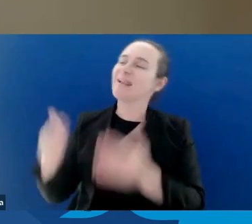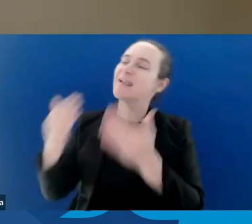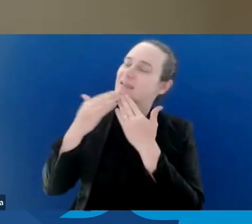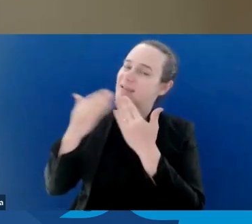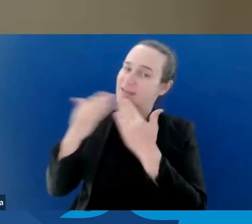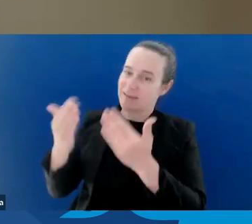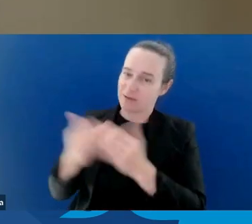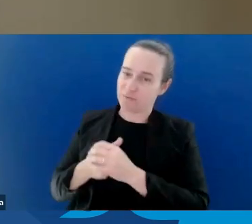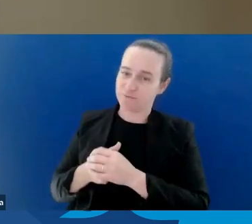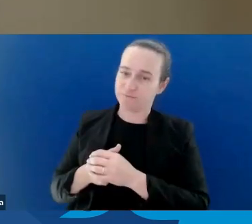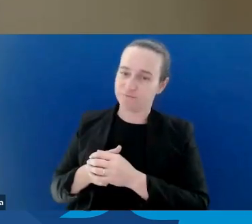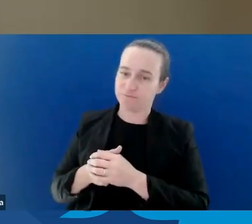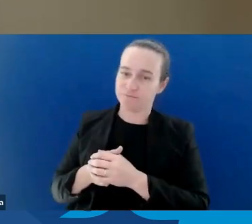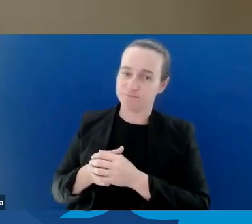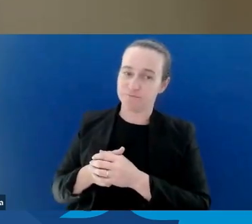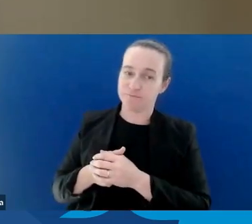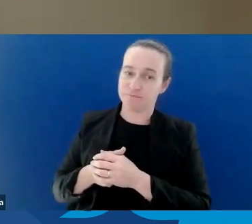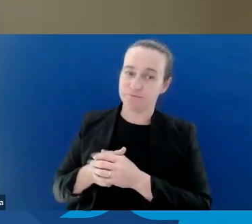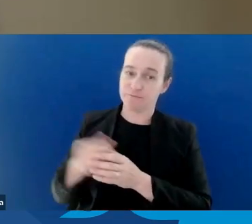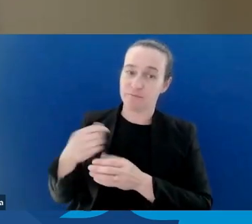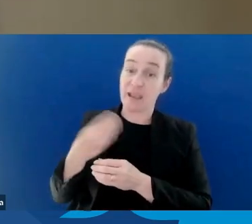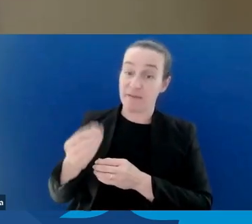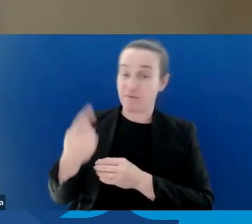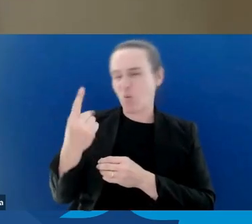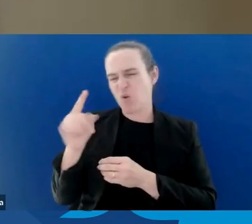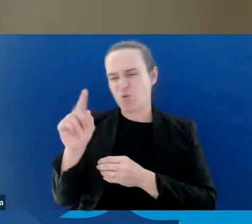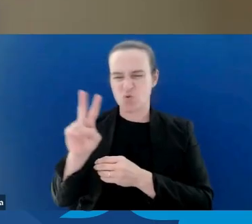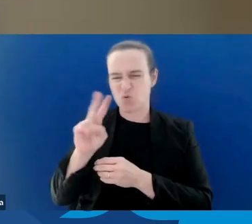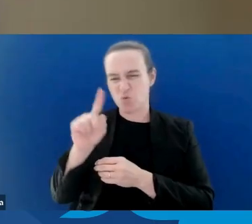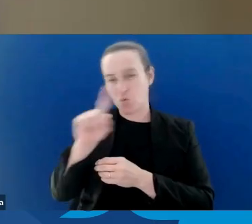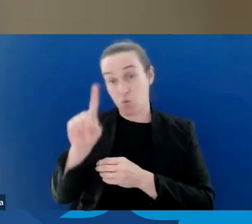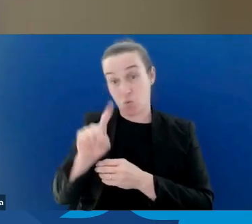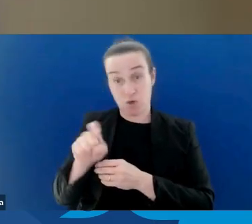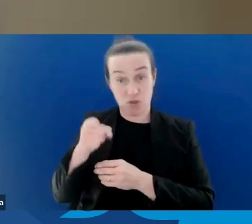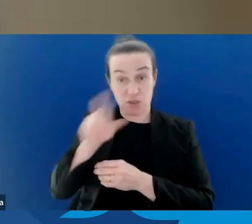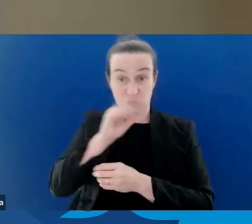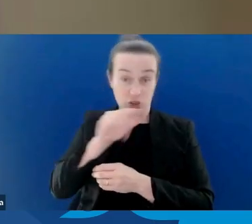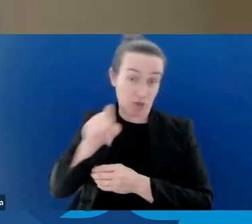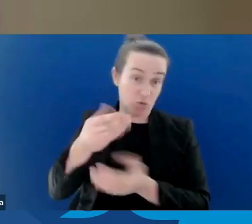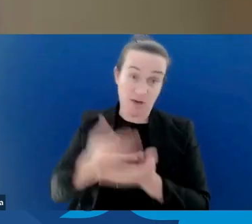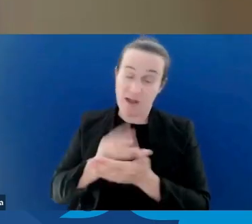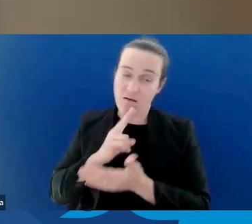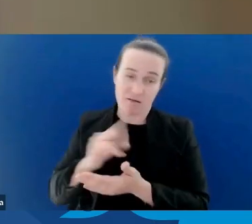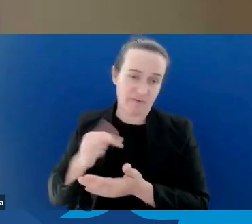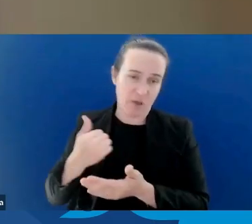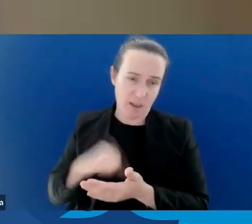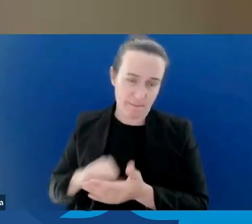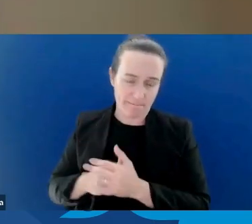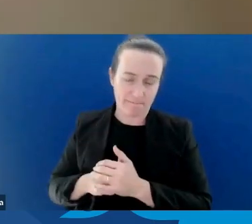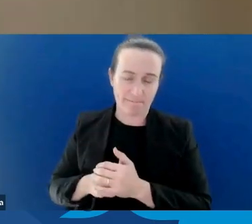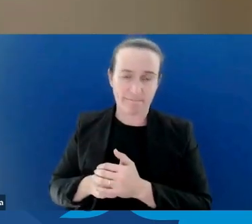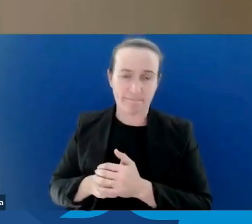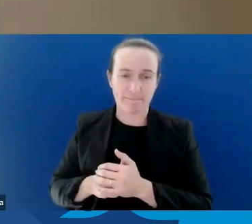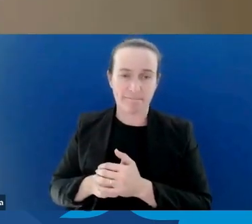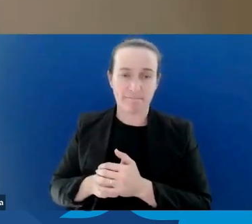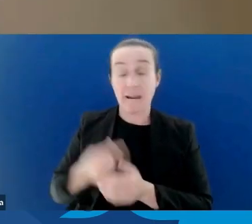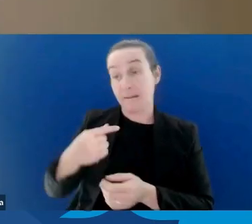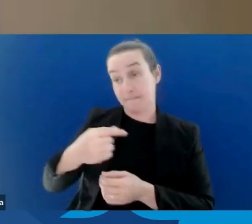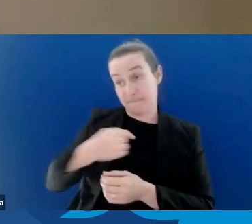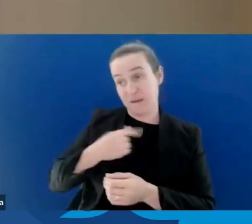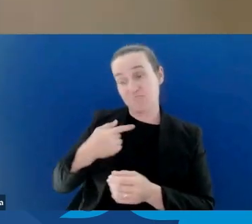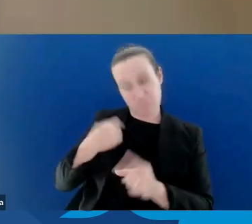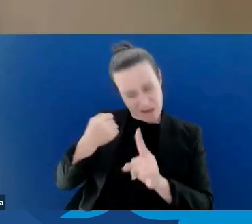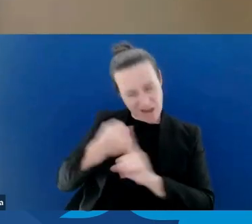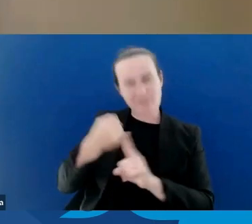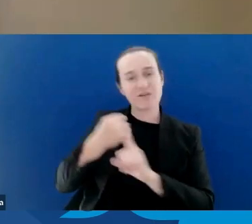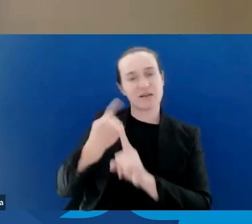to say, there is one or two questions in the chat that you're welcome to answer. And just to articulate as an advocate myself, I